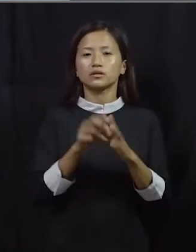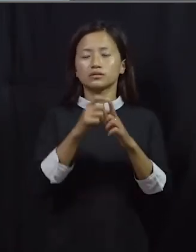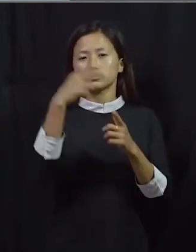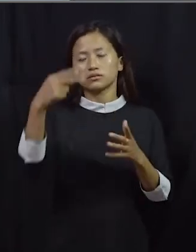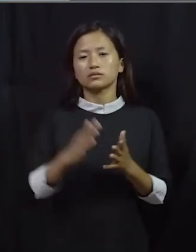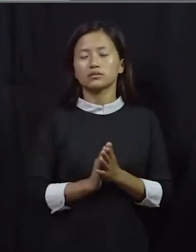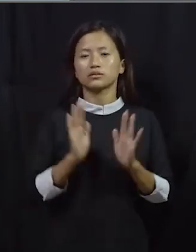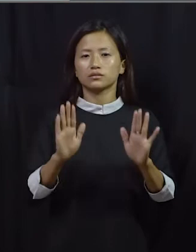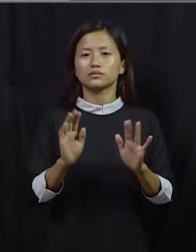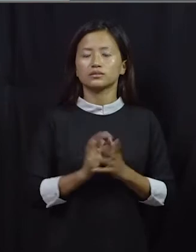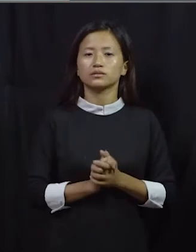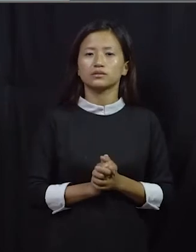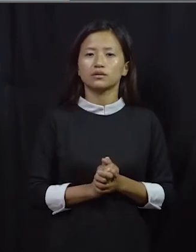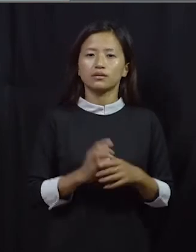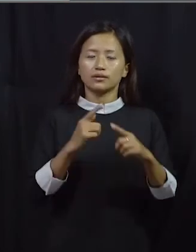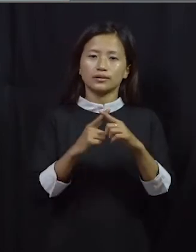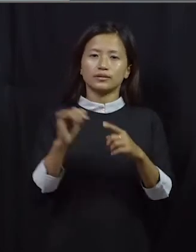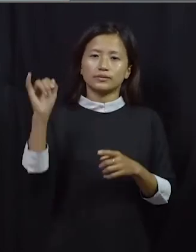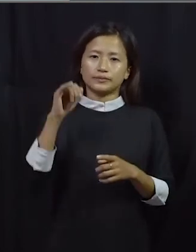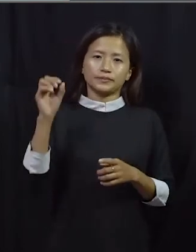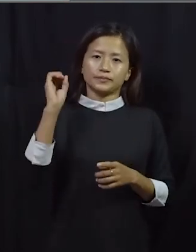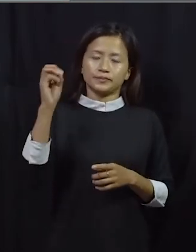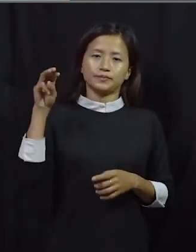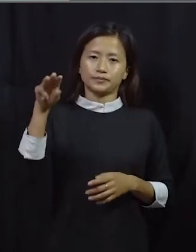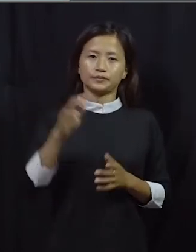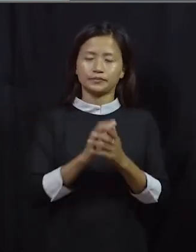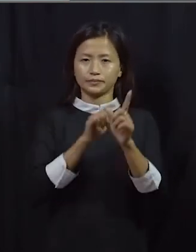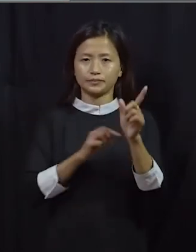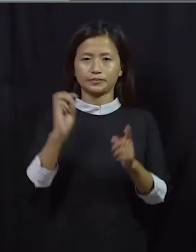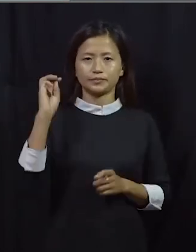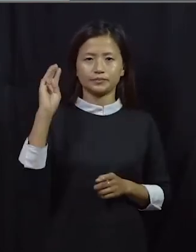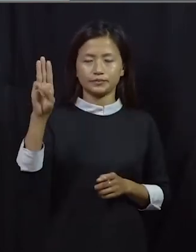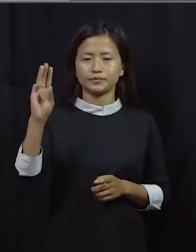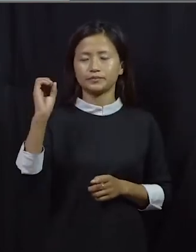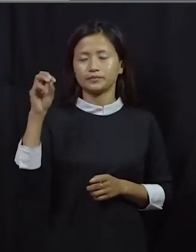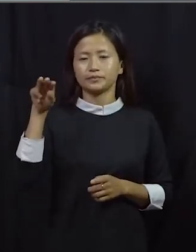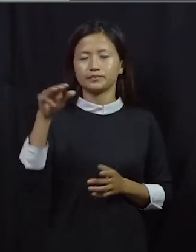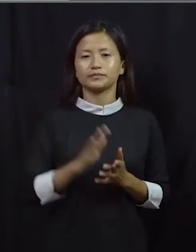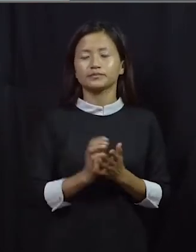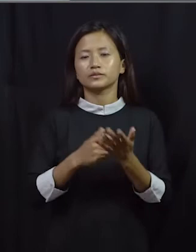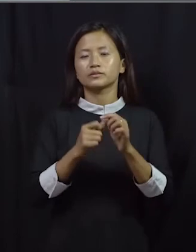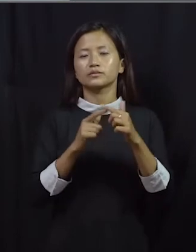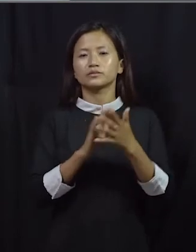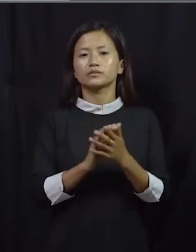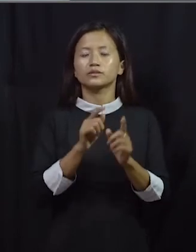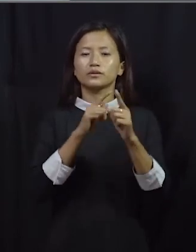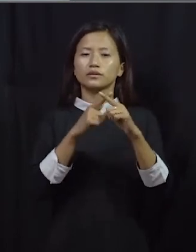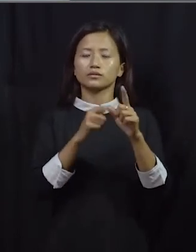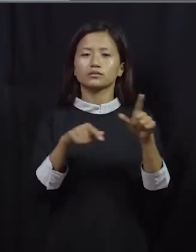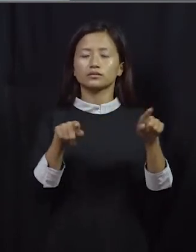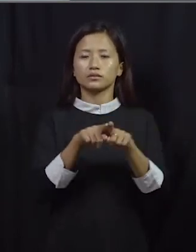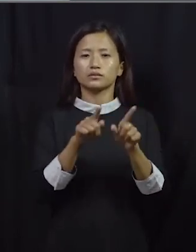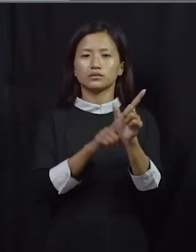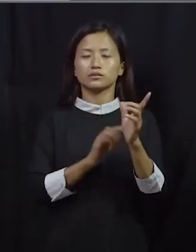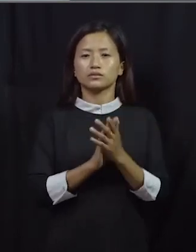been X 60,000, Y 30,000. The profit sharing ratio of X and Y